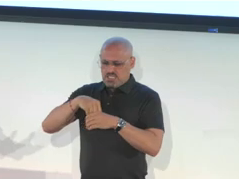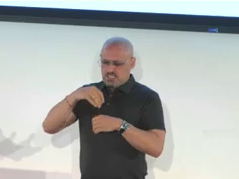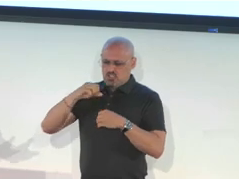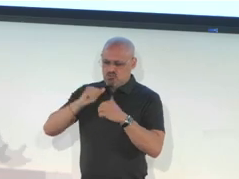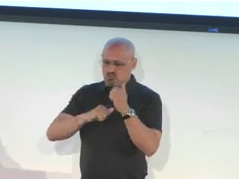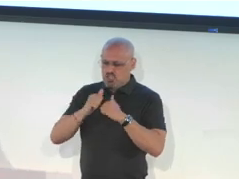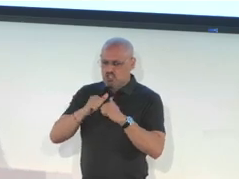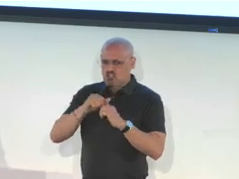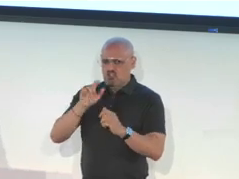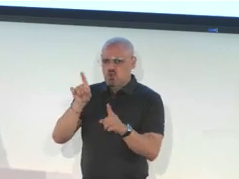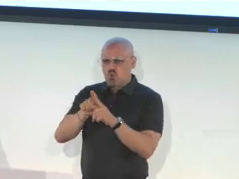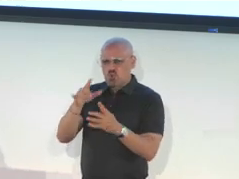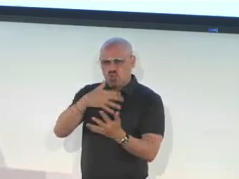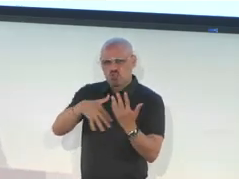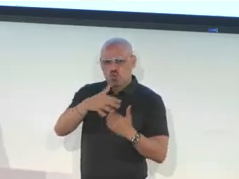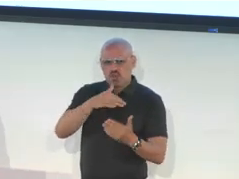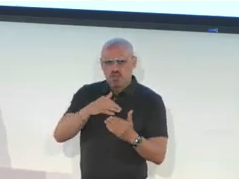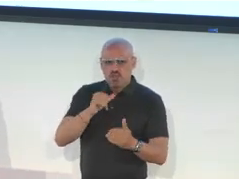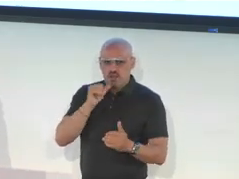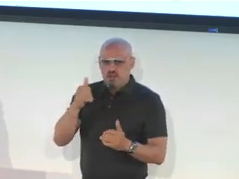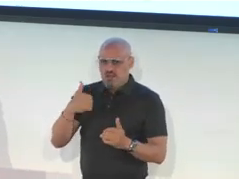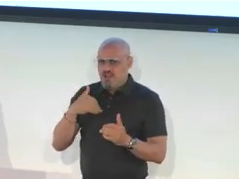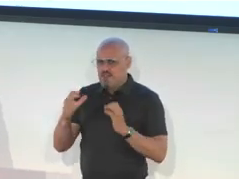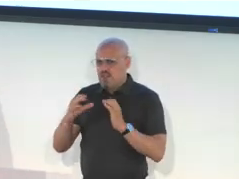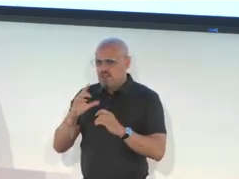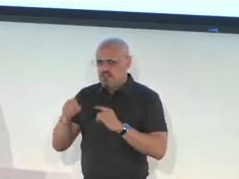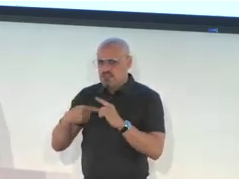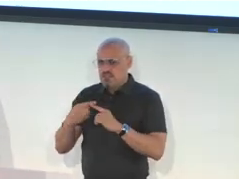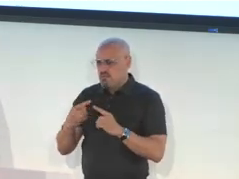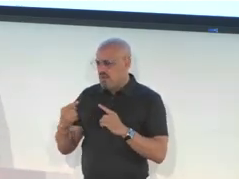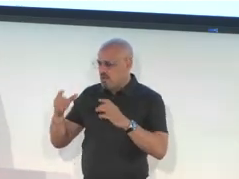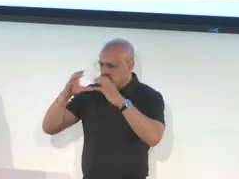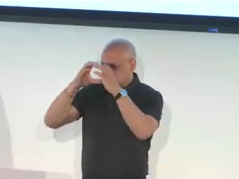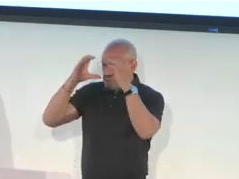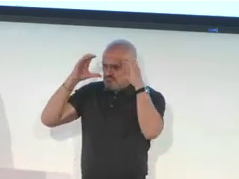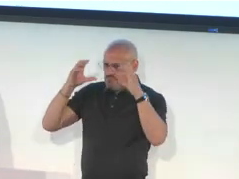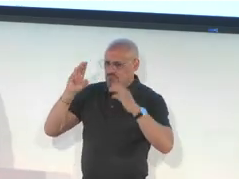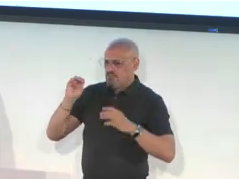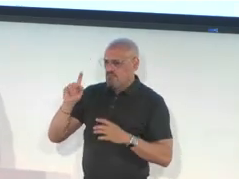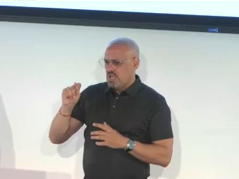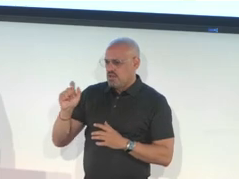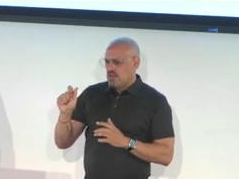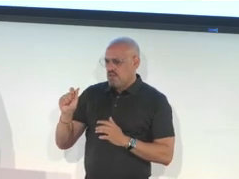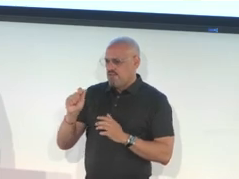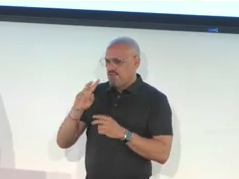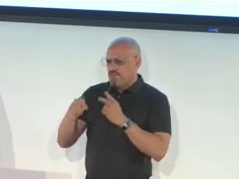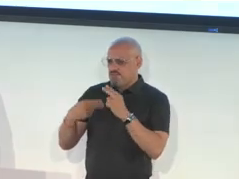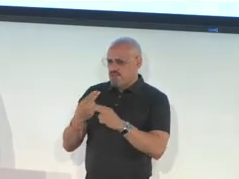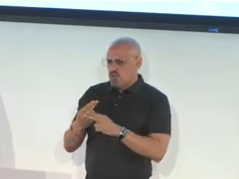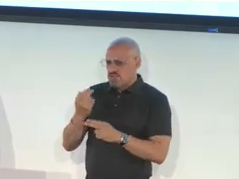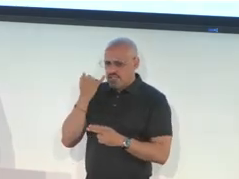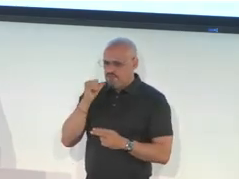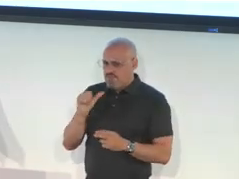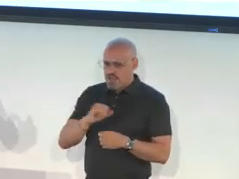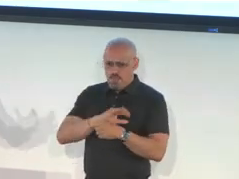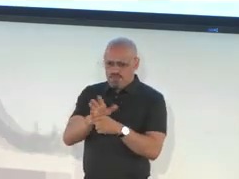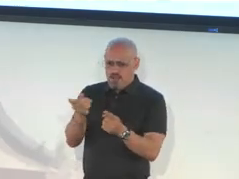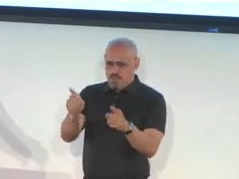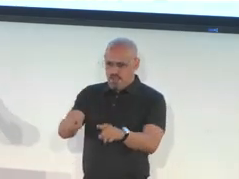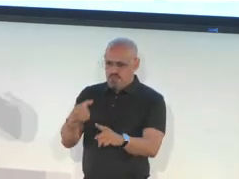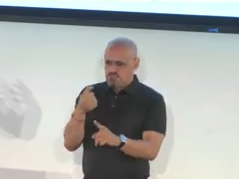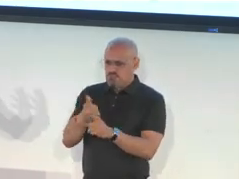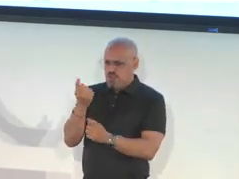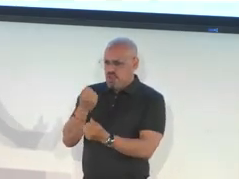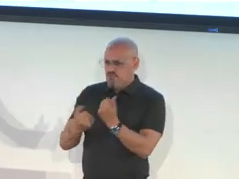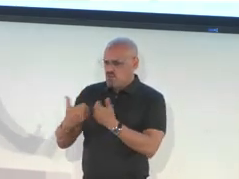and the socialization. We wouldn't be having conversations about the metaverse in the way that we are at the moment had we not just gone through a pandemic where everyone was